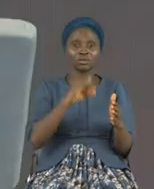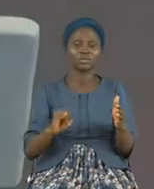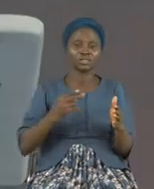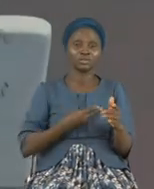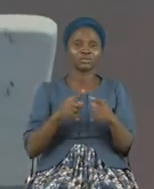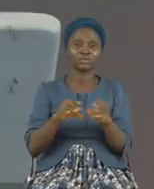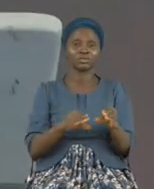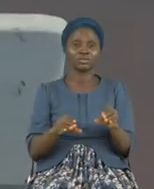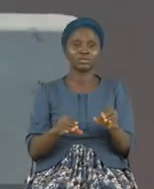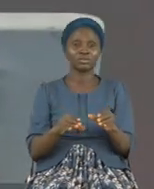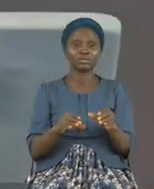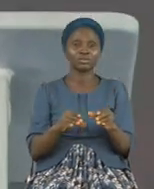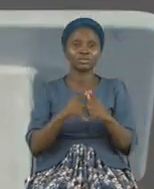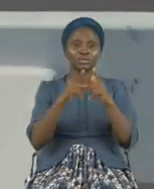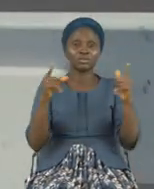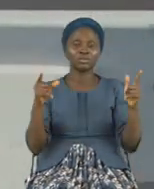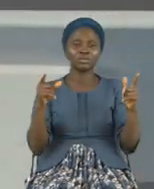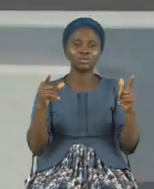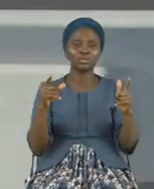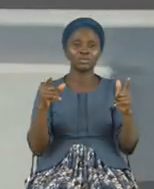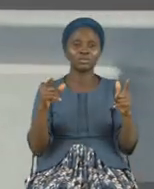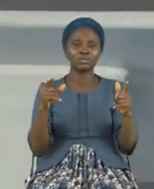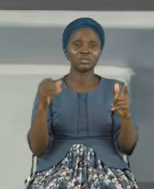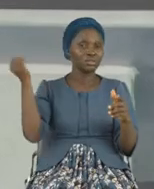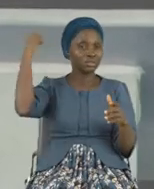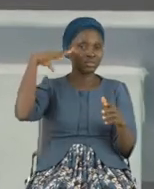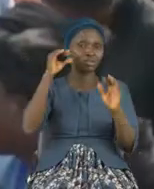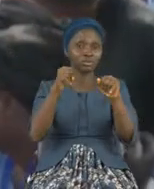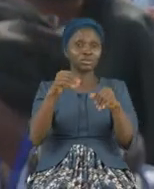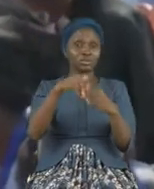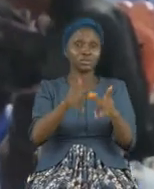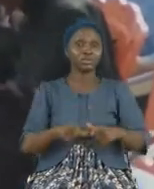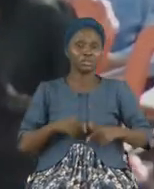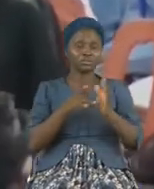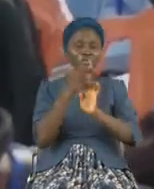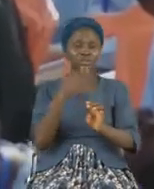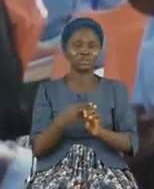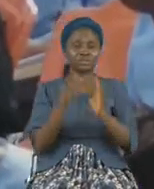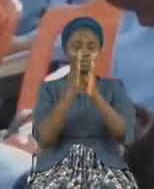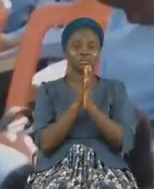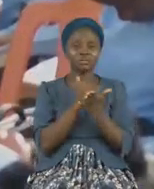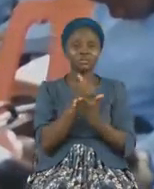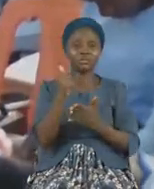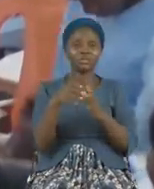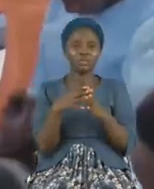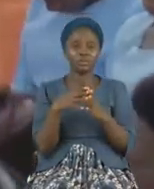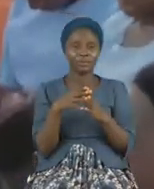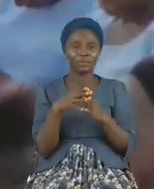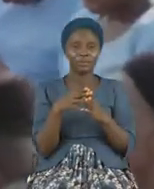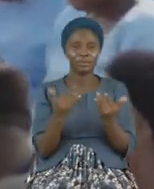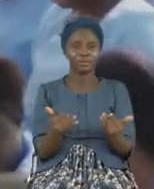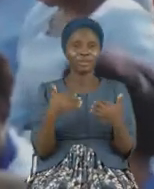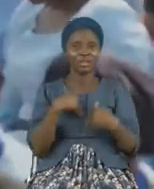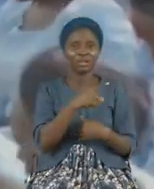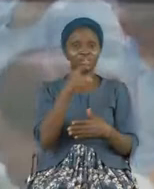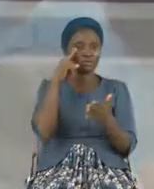great possibilities in your life in Jesus' name. Now, have you noticed in the Acts